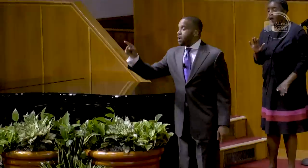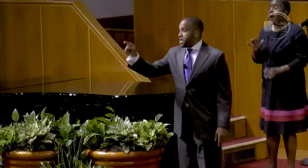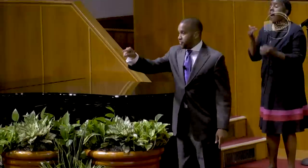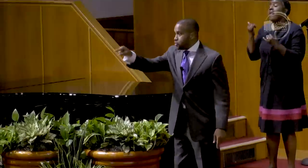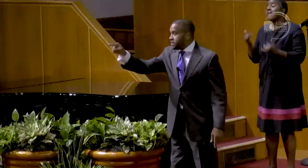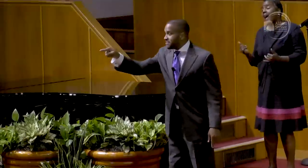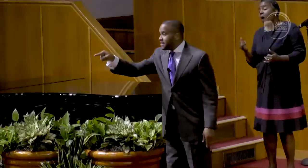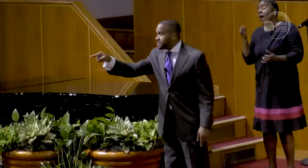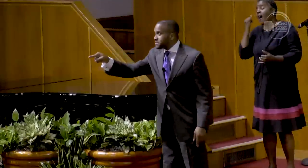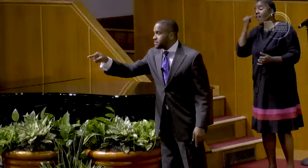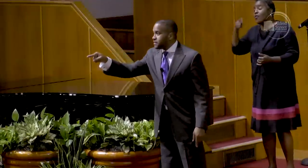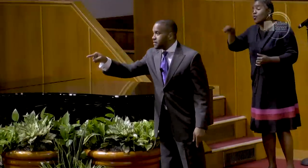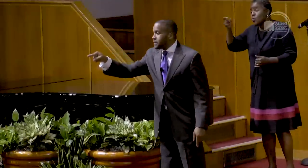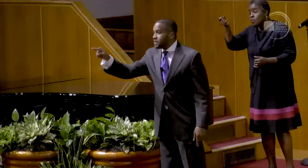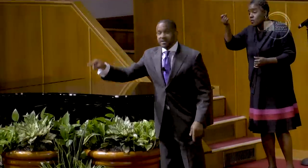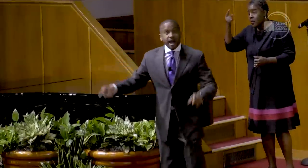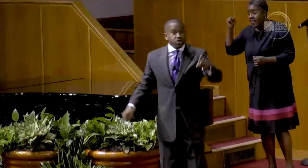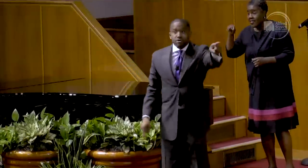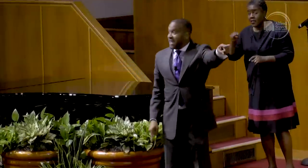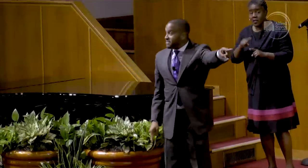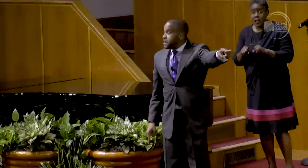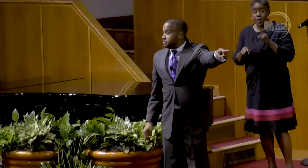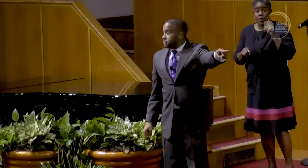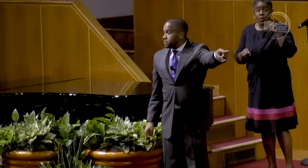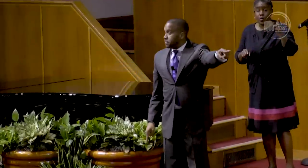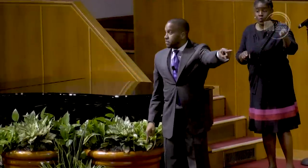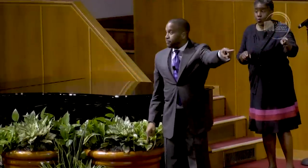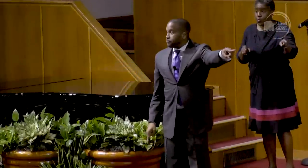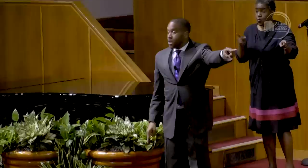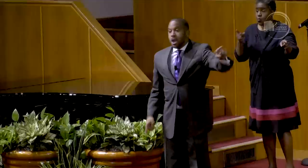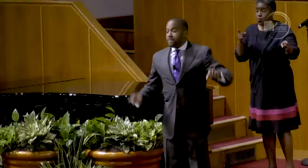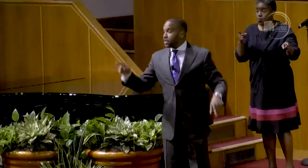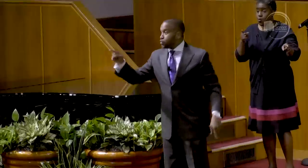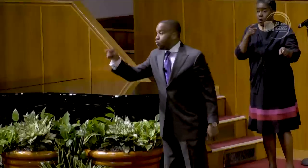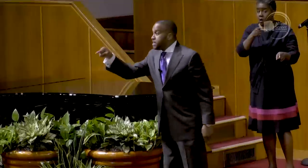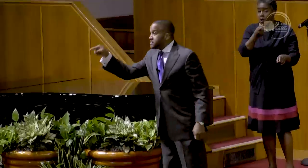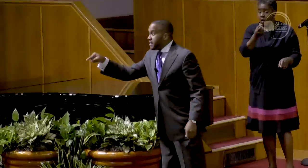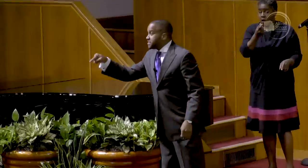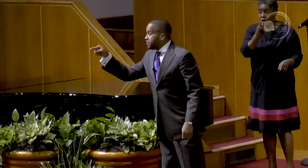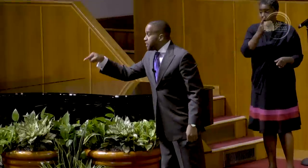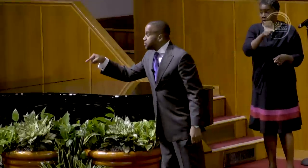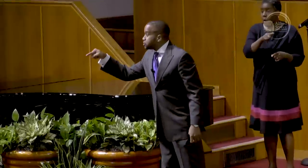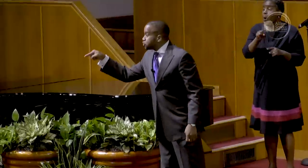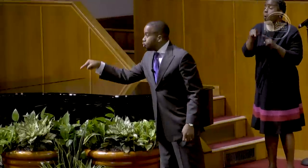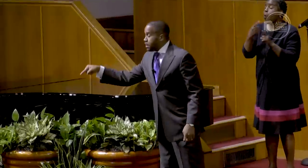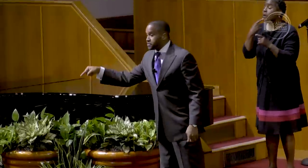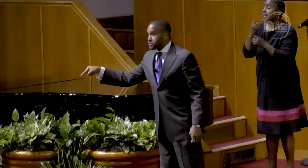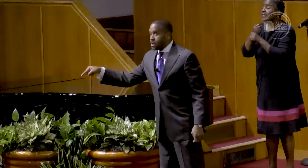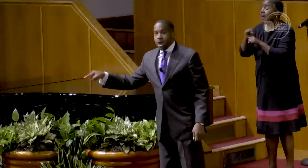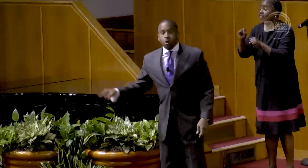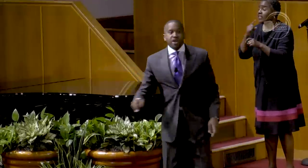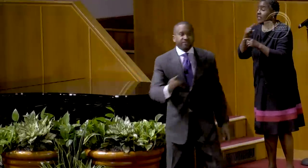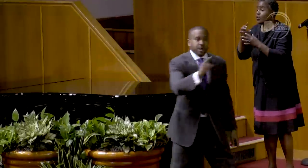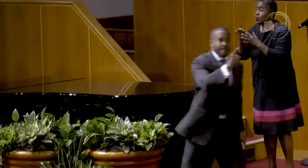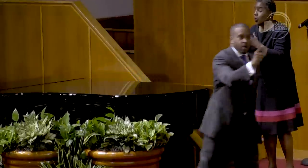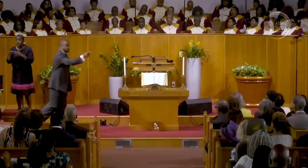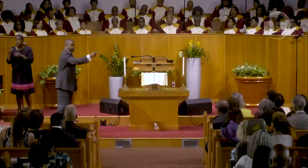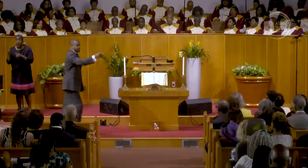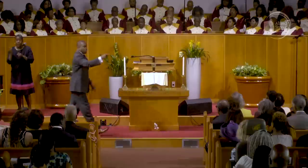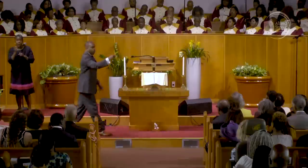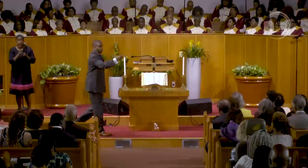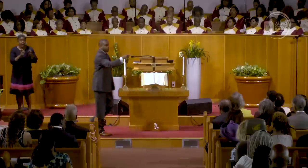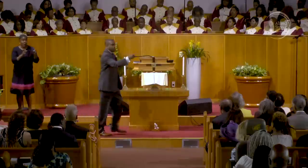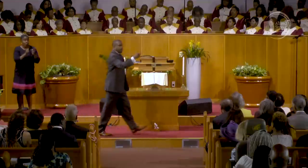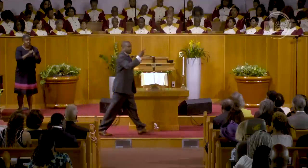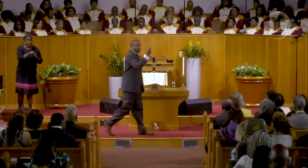Now, if you get this, then now you got them. Because when we say salvation is a choice, we have to come back over to